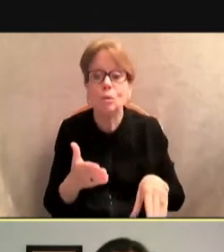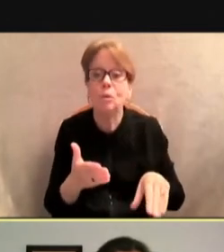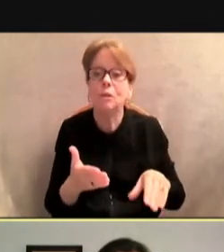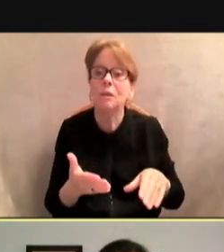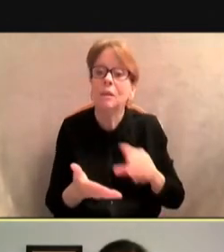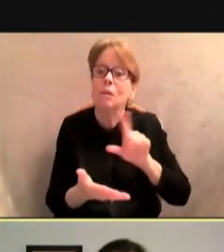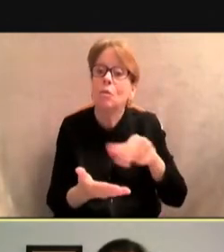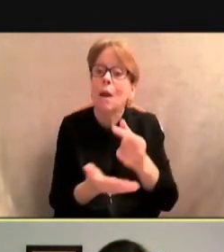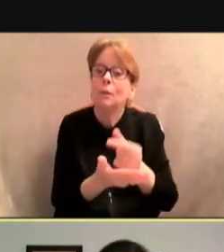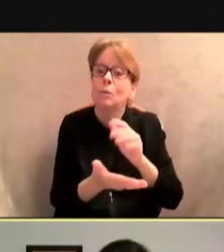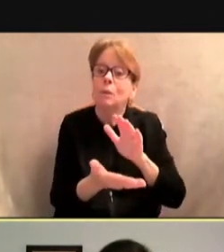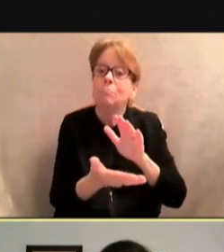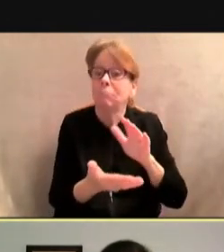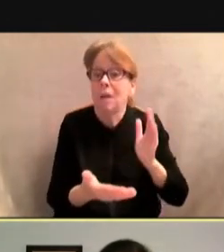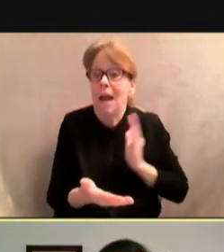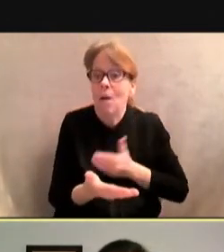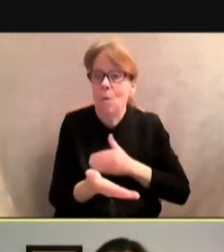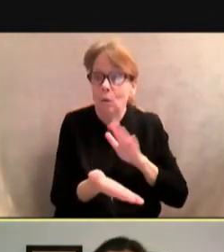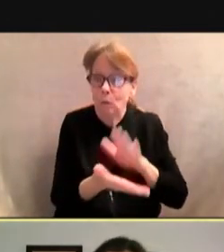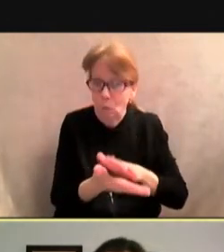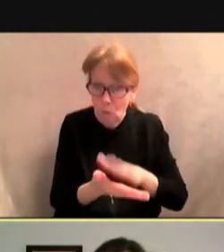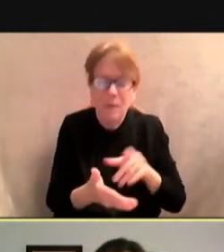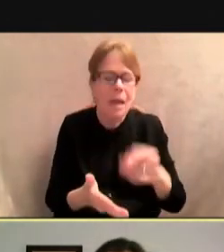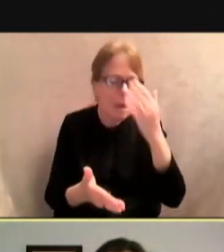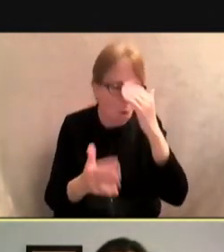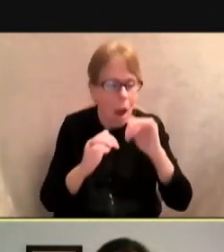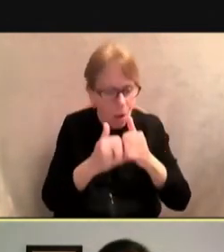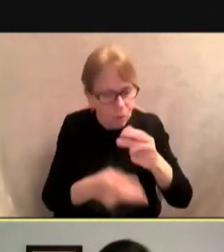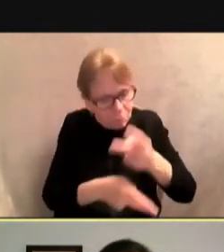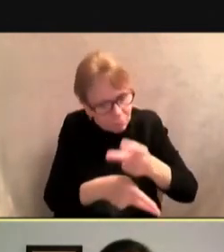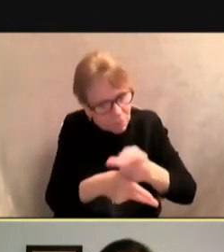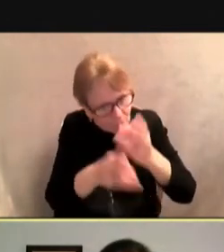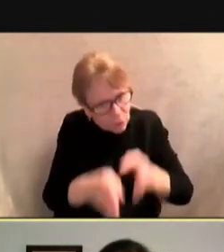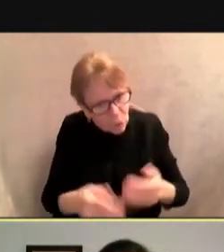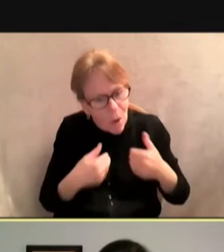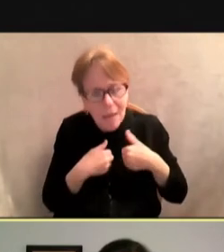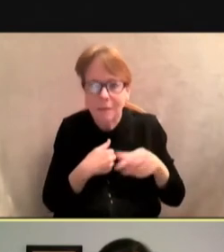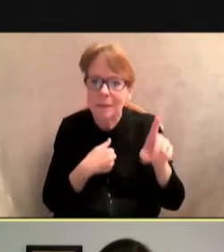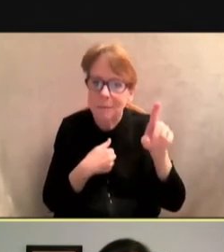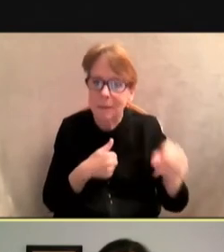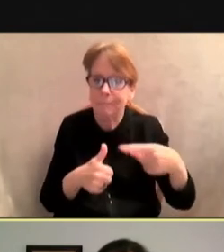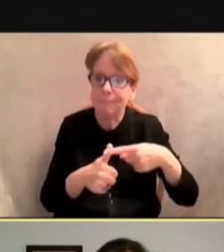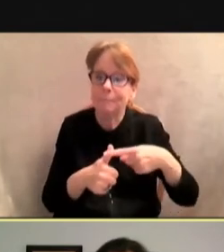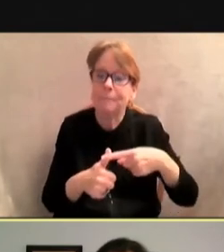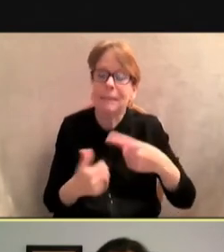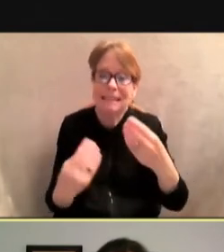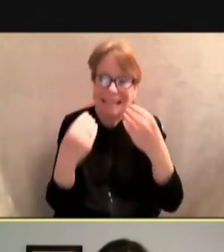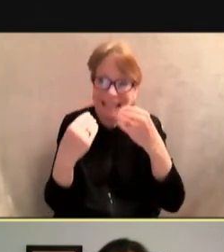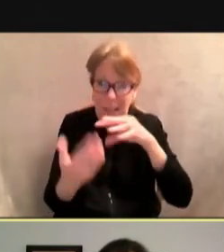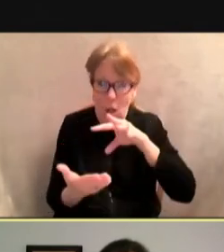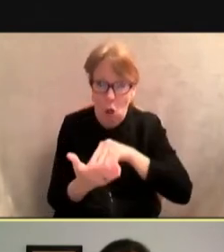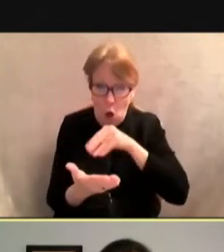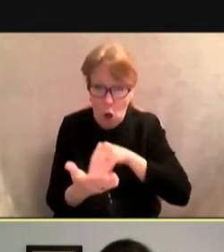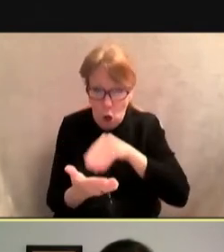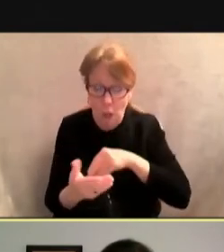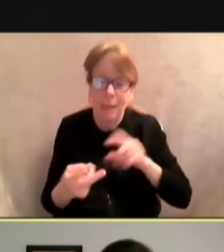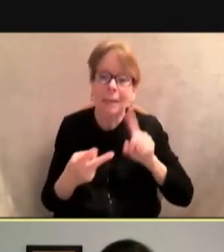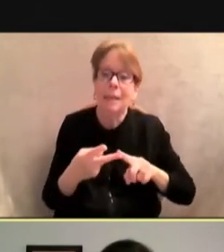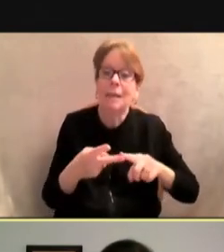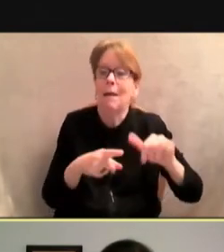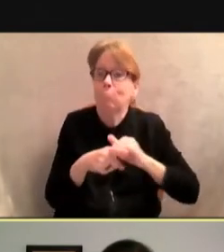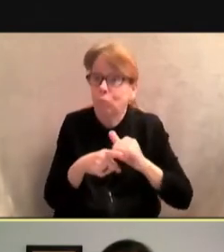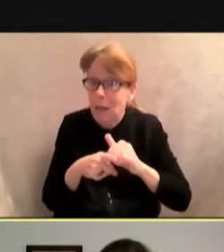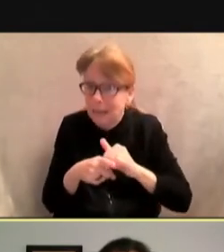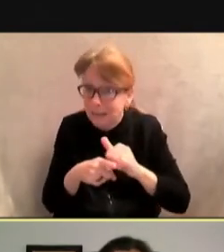school have a personal approach to caring for patients with disabilities, informed by knowledge, practice, and a deep sense of disability